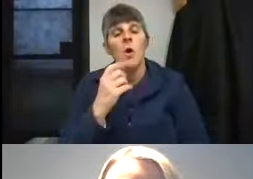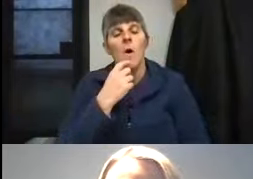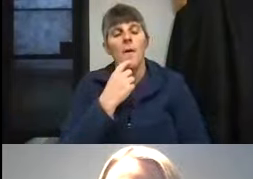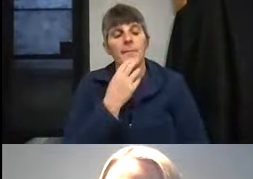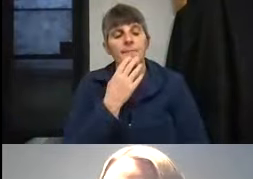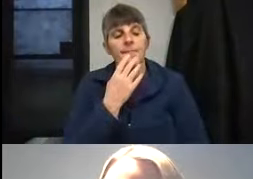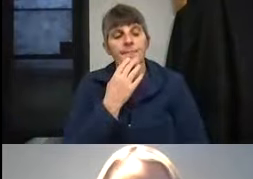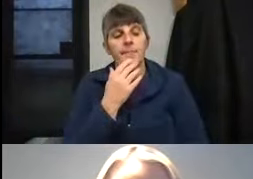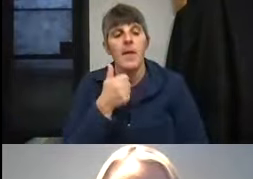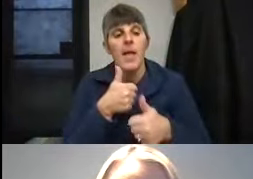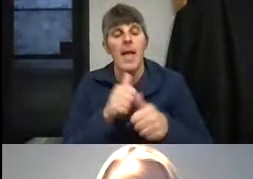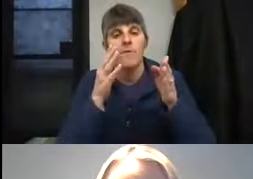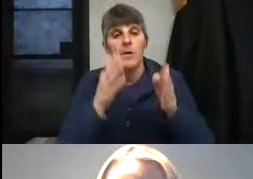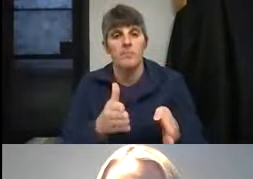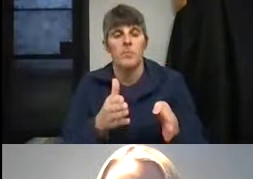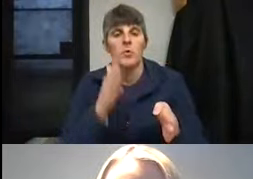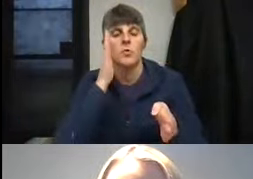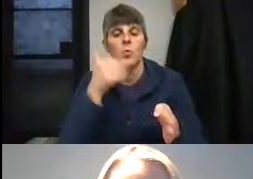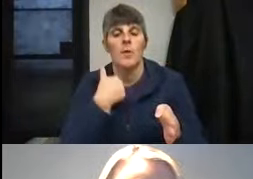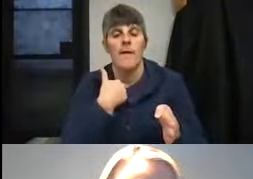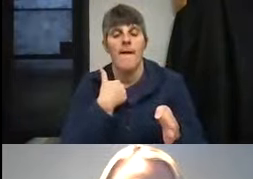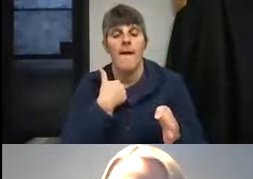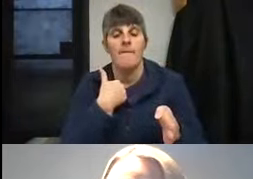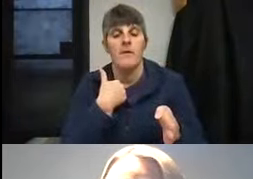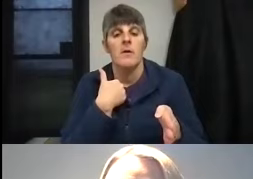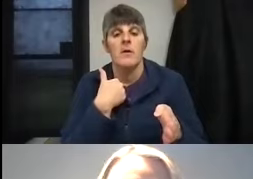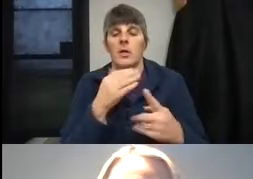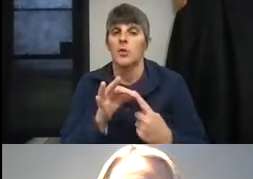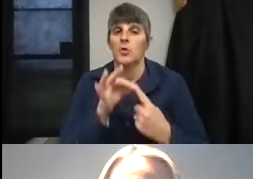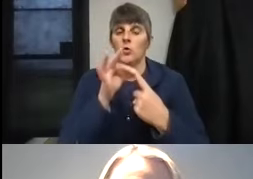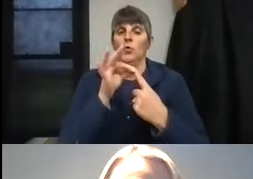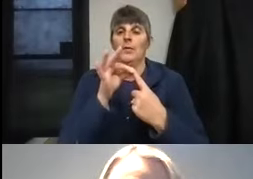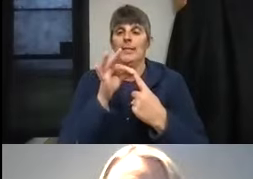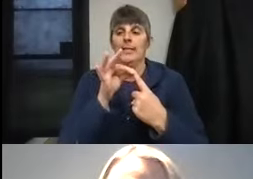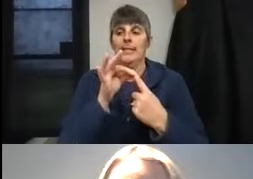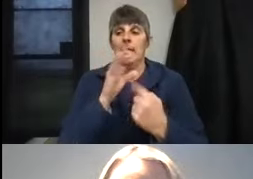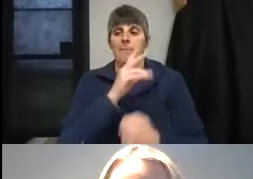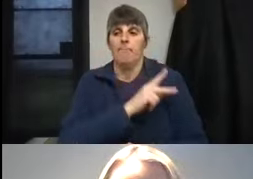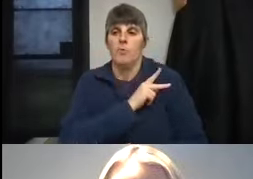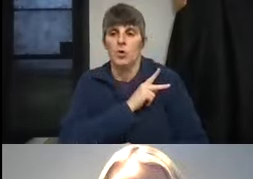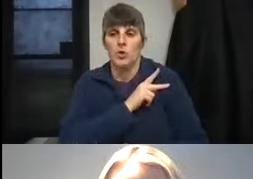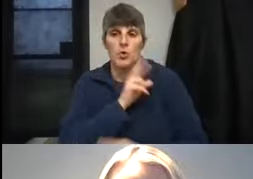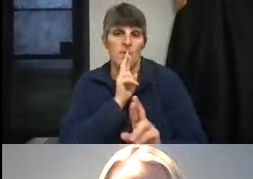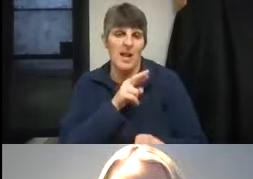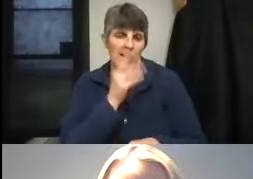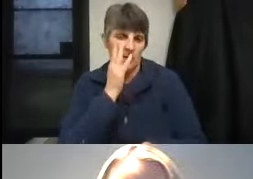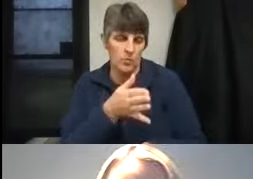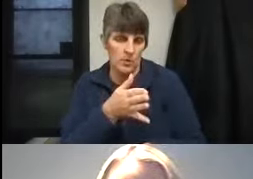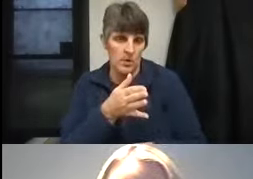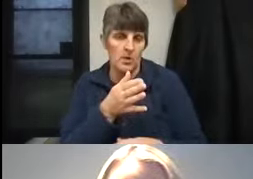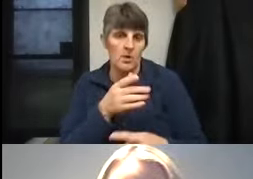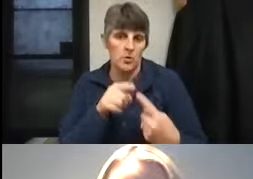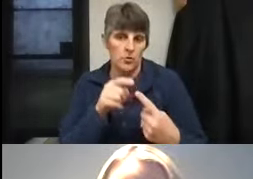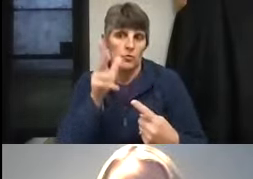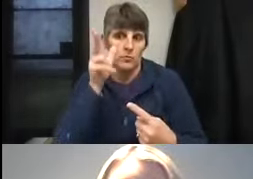every person is going to have such a unique and personal reaction to